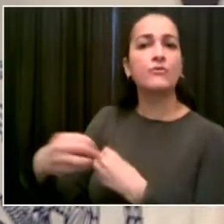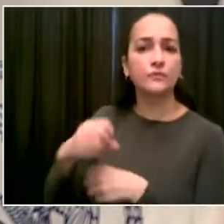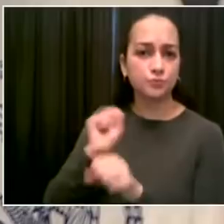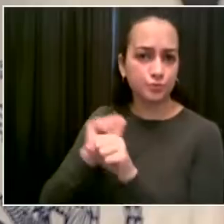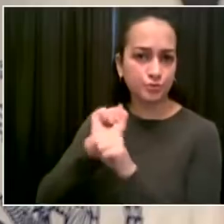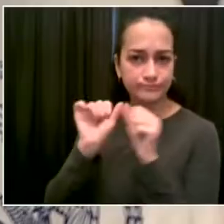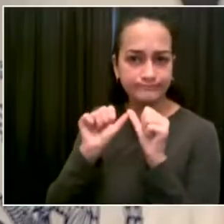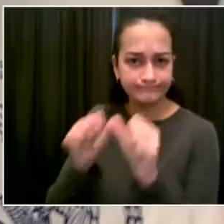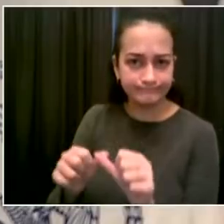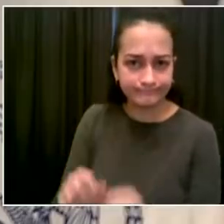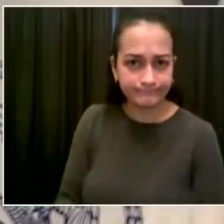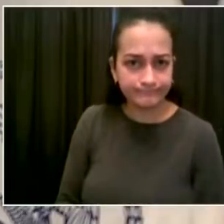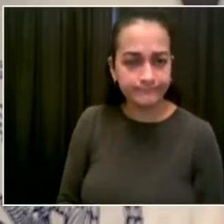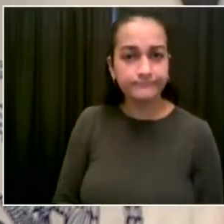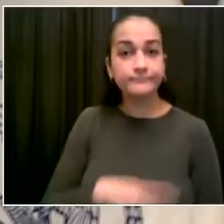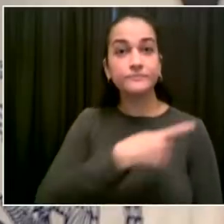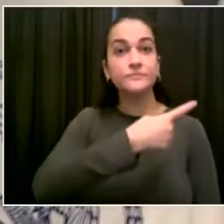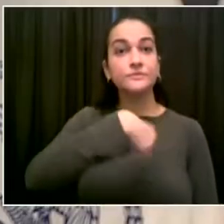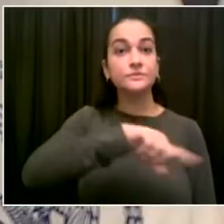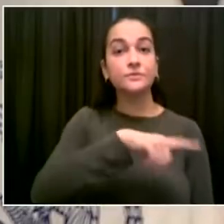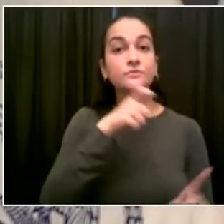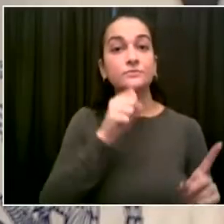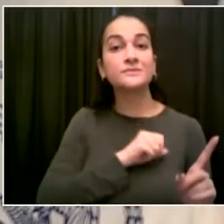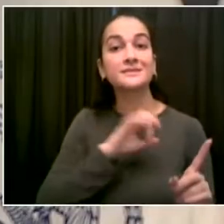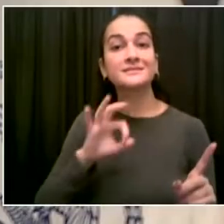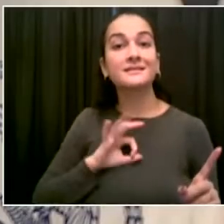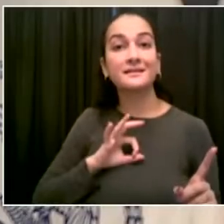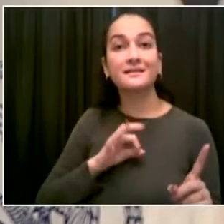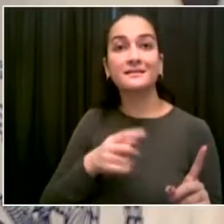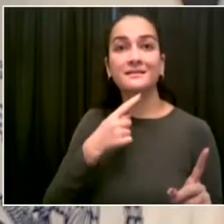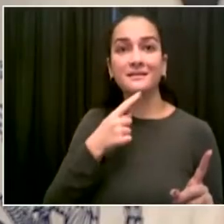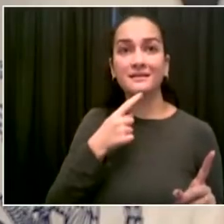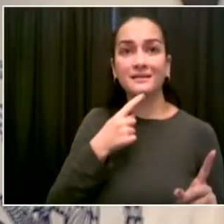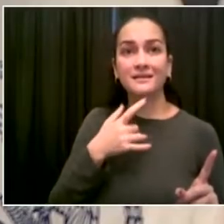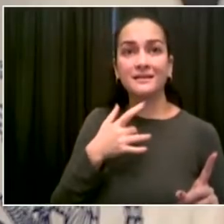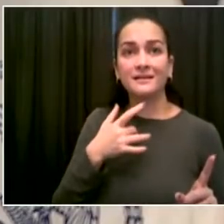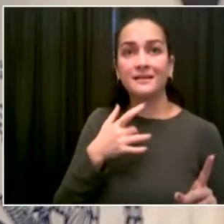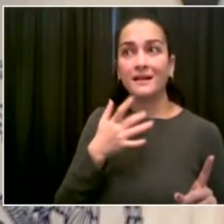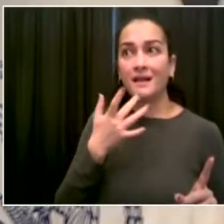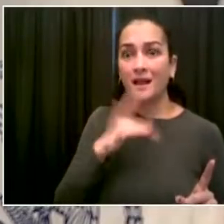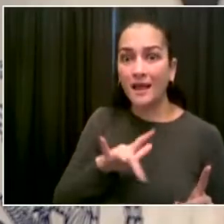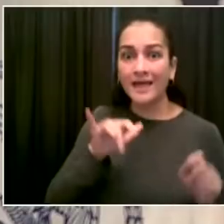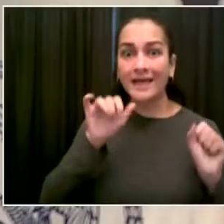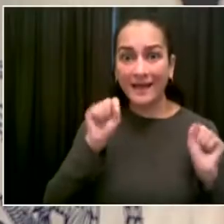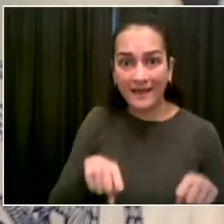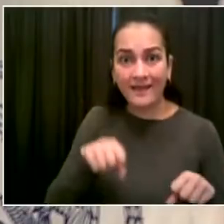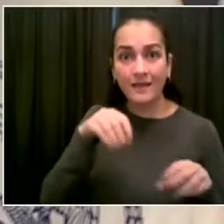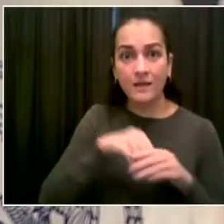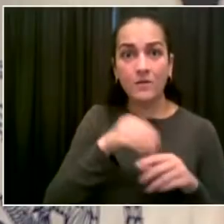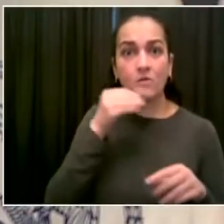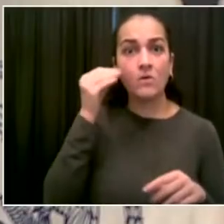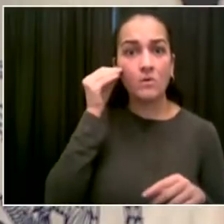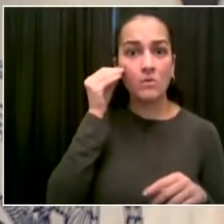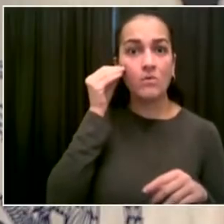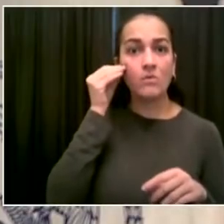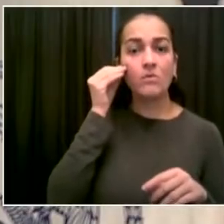opinion, a little more respectful. If there's a specific issue, I heard that, and I don't disrespect this, if they said there's a